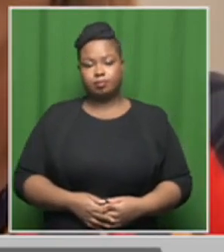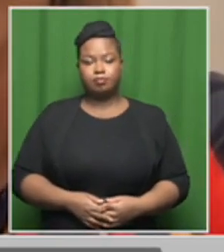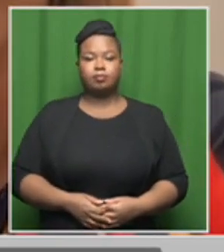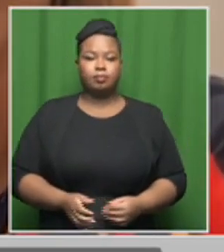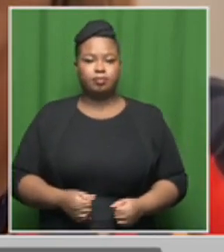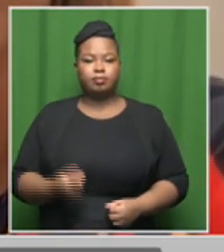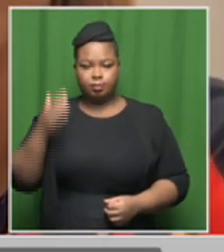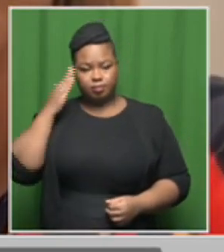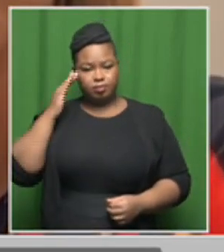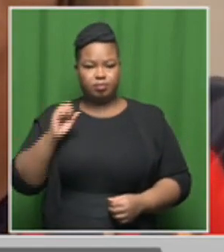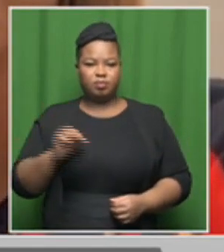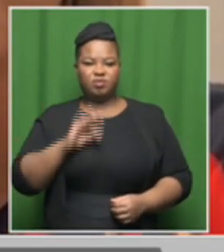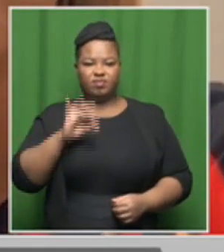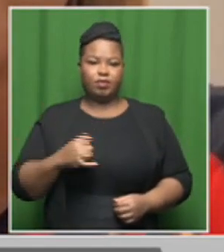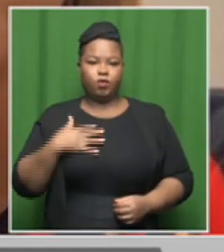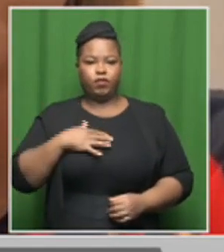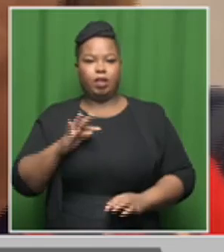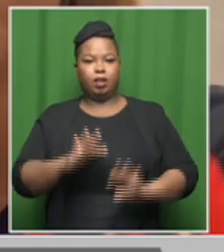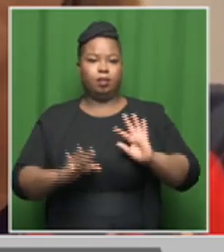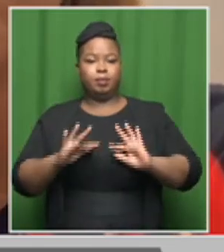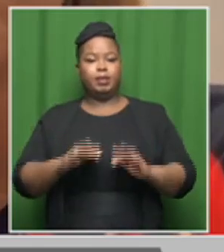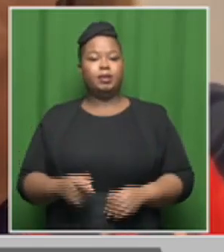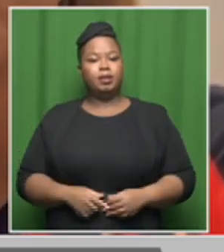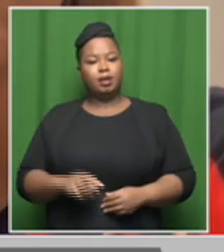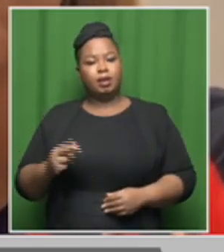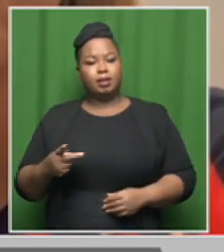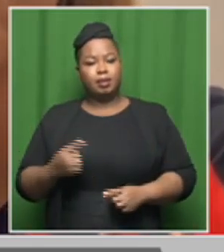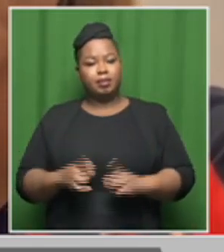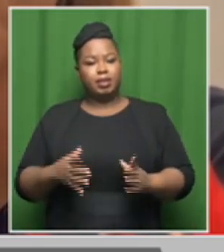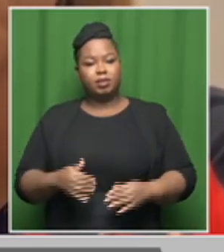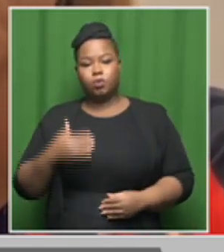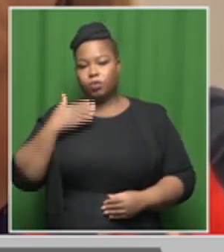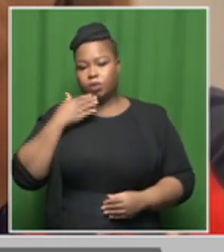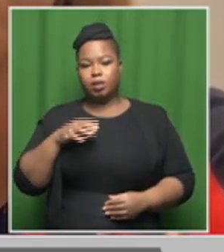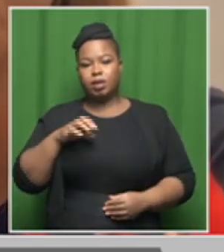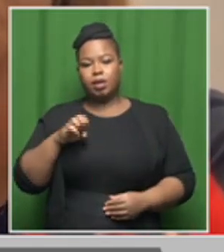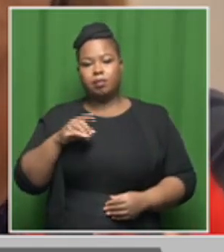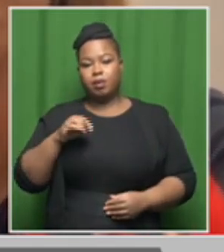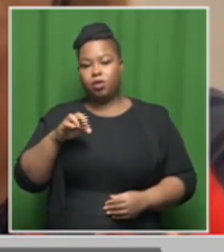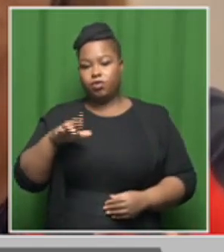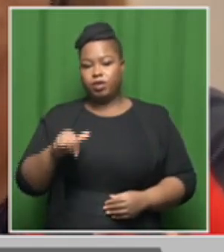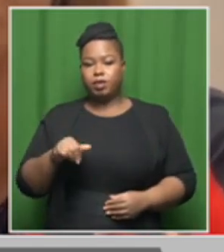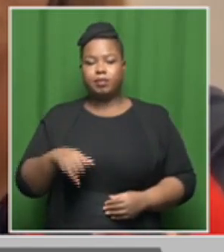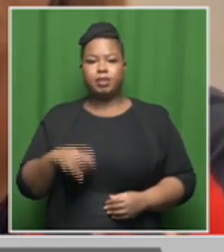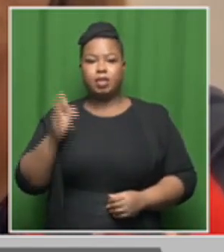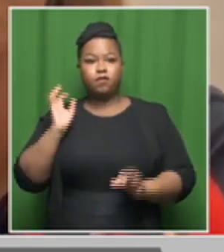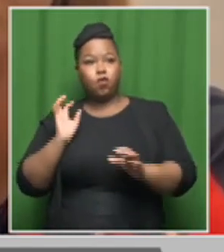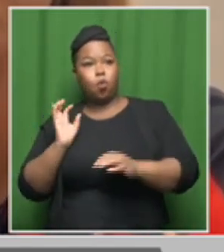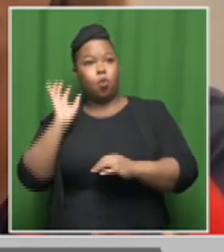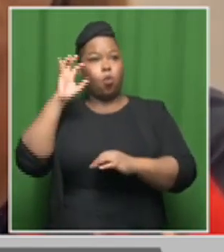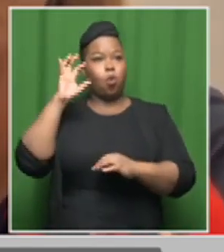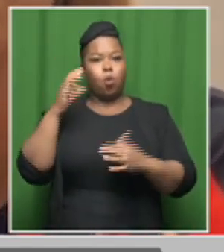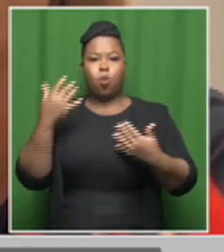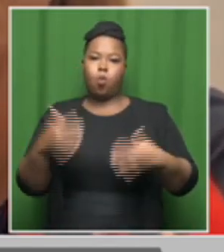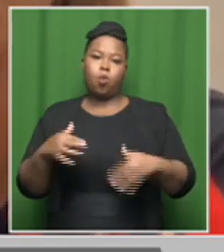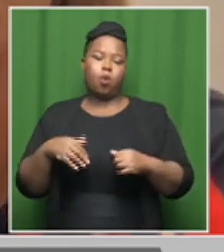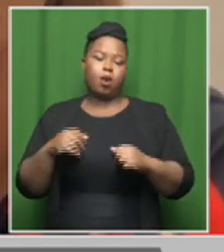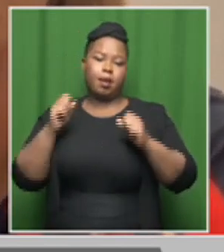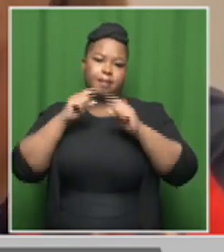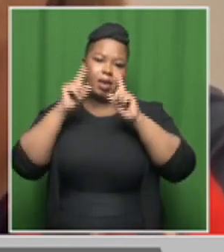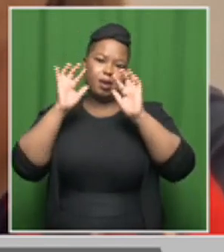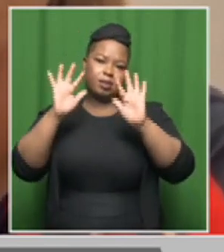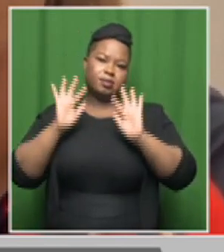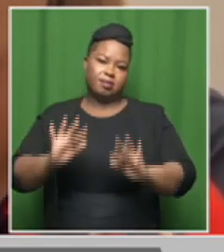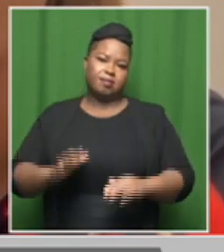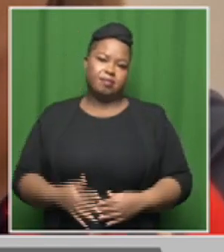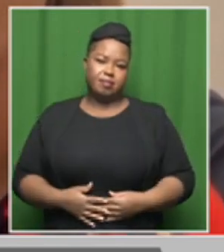intimidation, but you speak of a couple of players there, and we also know Ine-Marie van den Berg when it comes to shooting, absolutely amazing. Amanda, I want to